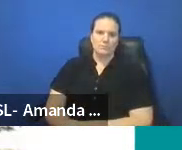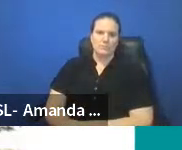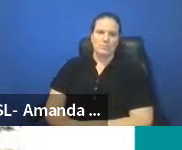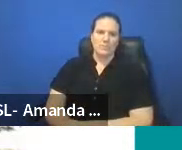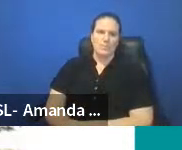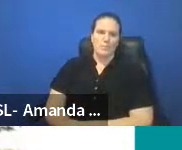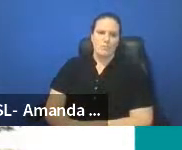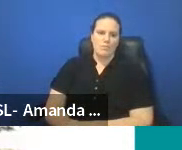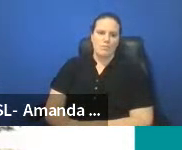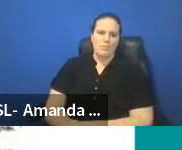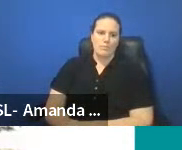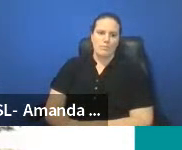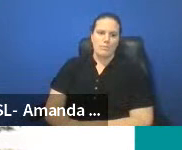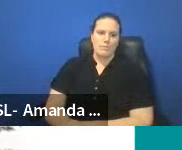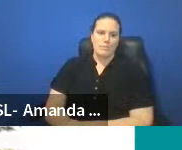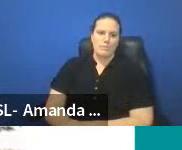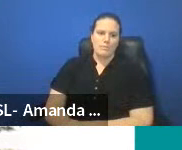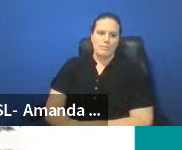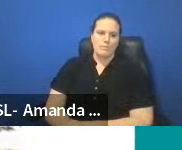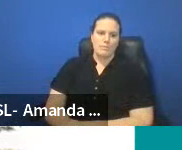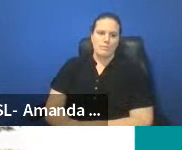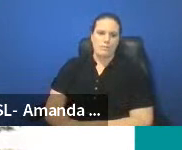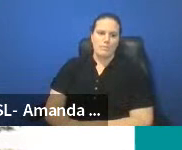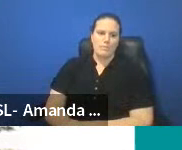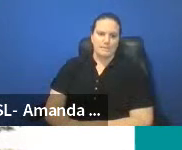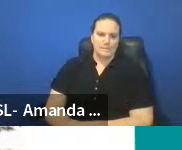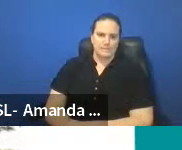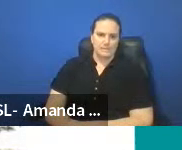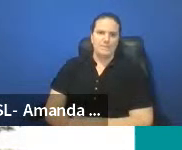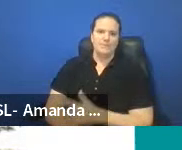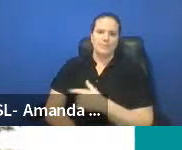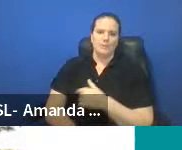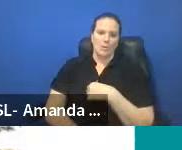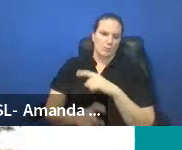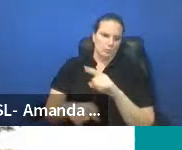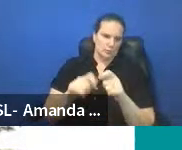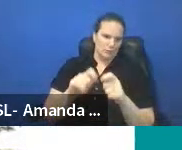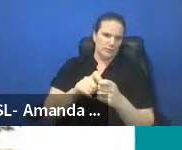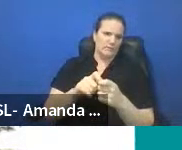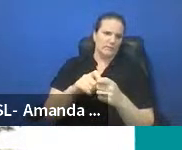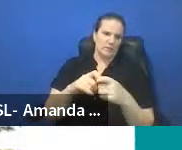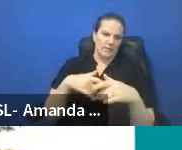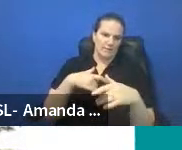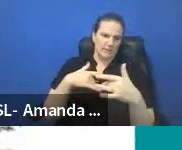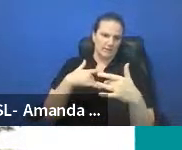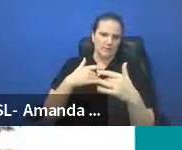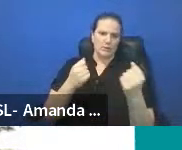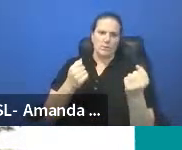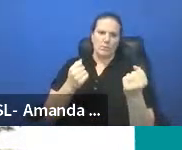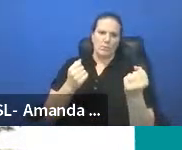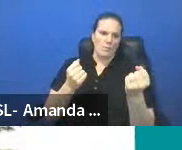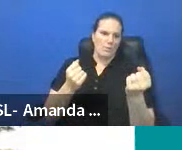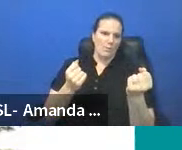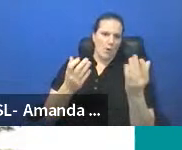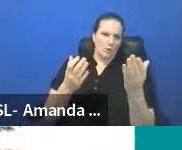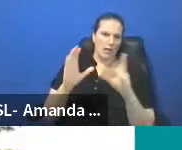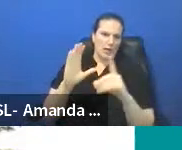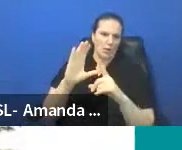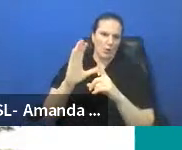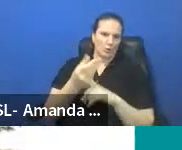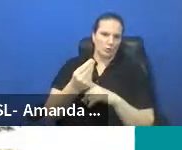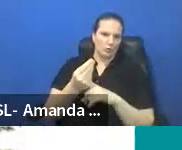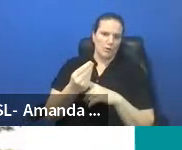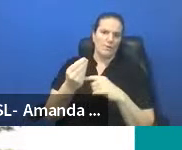We went to a lot of different specific events. Like we went to a lot of multicultural festivals.